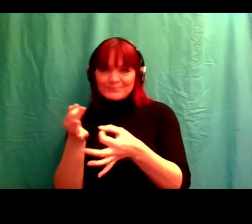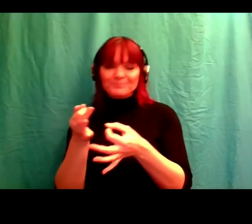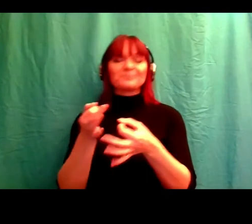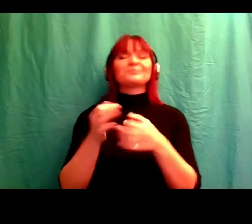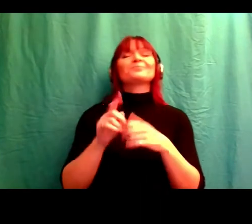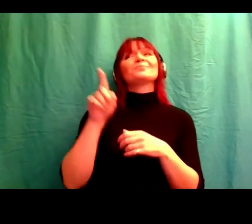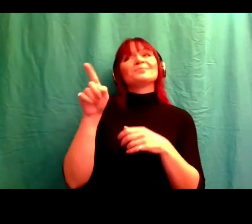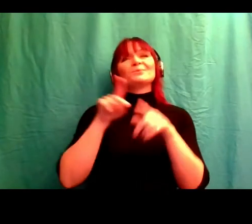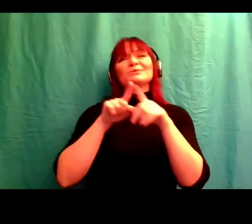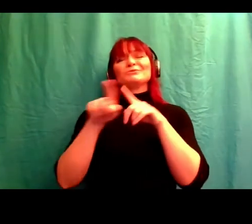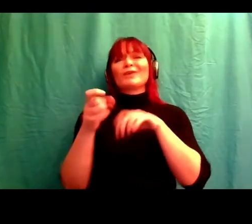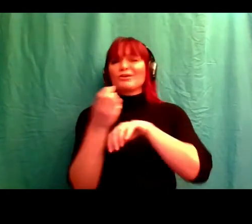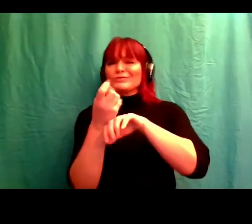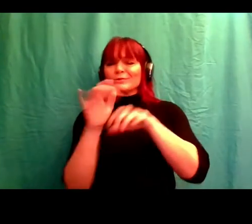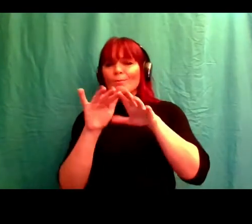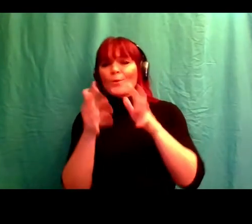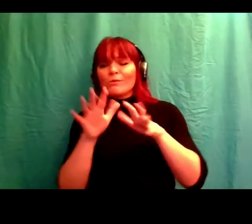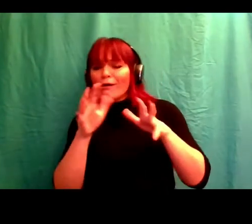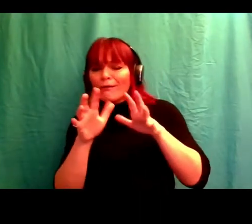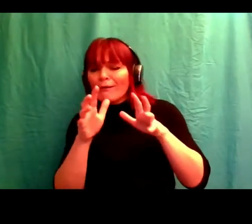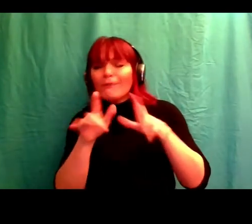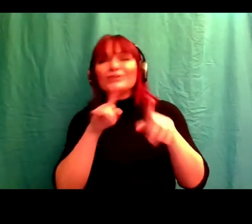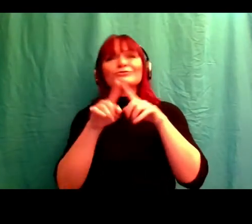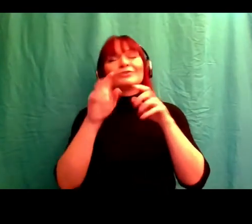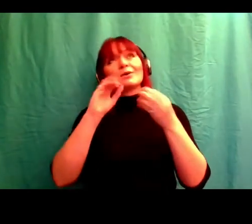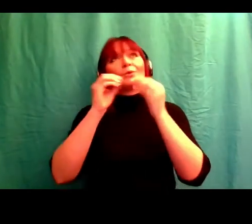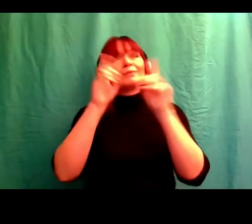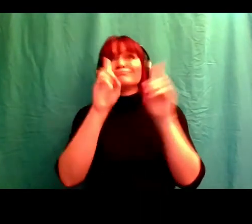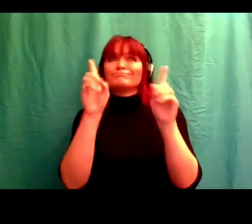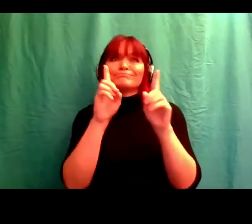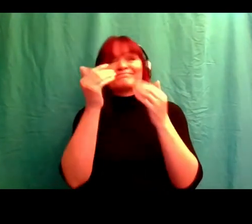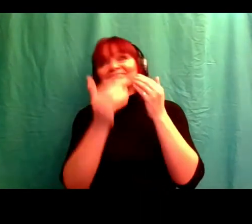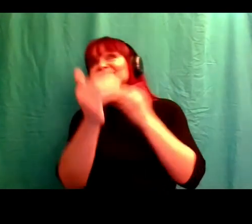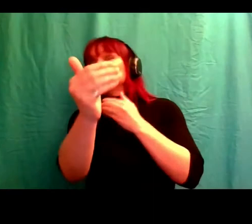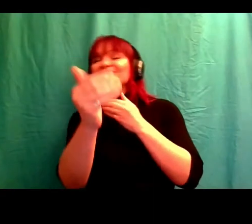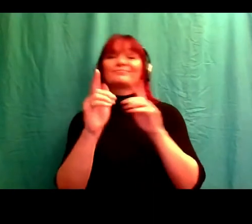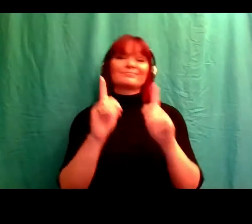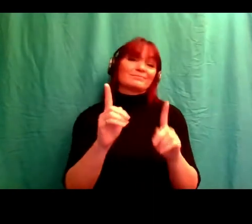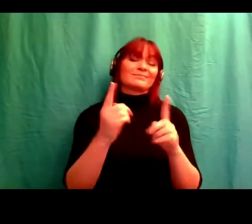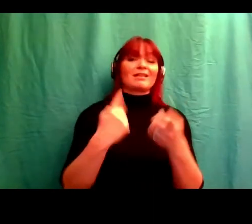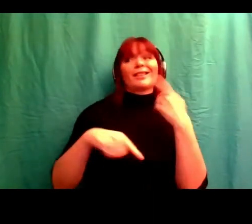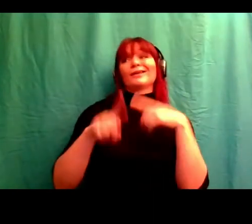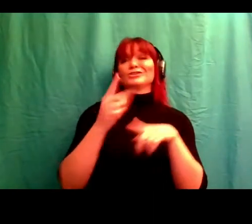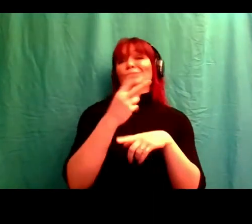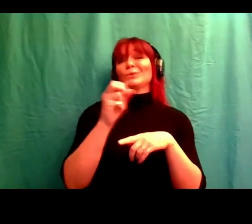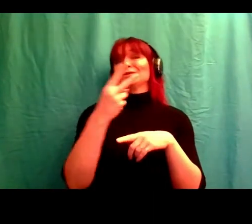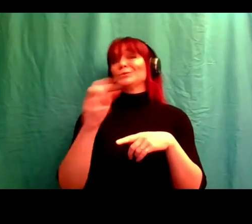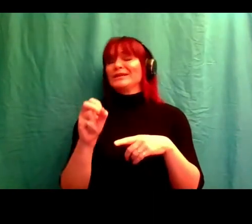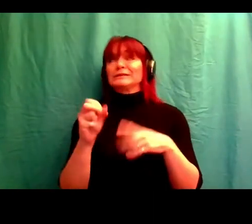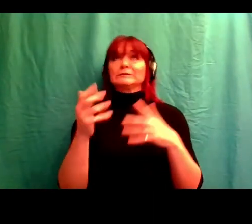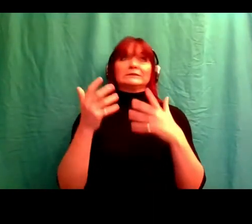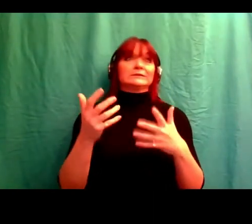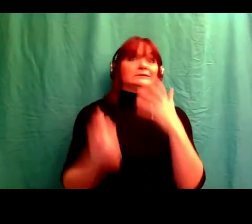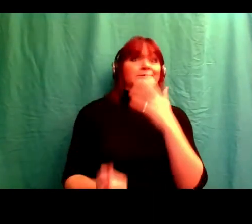crystal balls and predict what's on the horizon. But as 2020 shows, events can sometimes take us in quite a different direction to the one